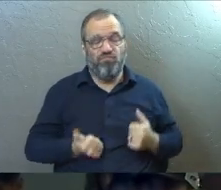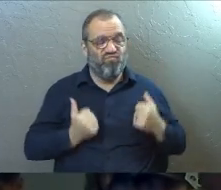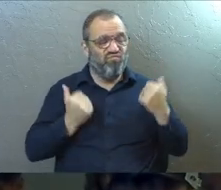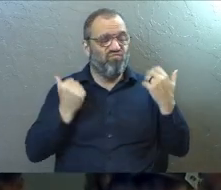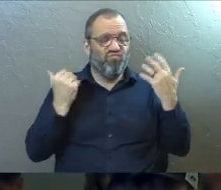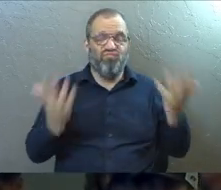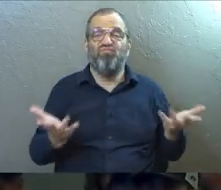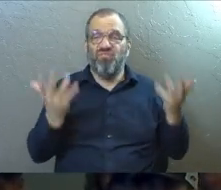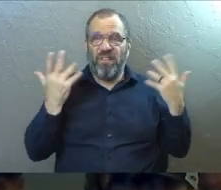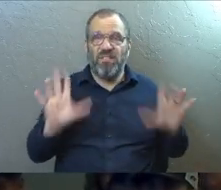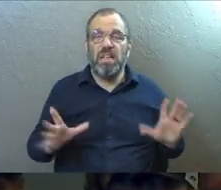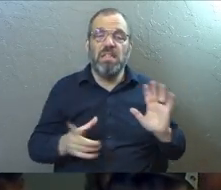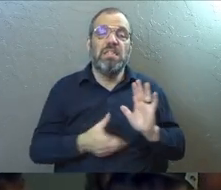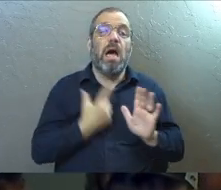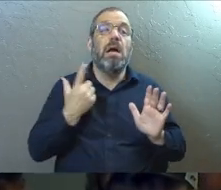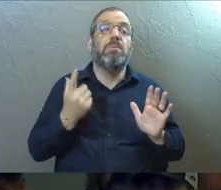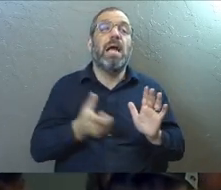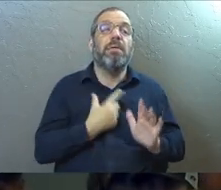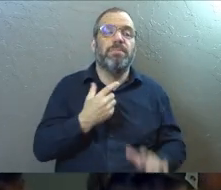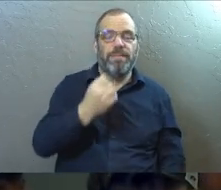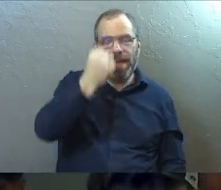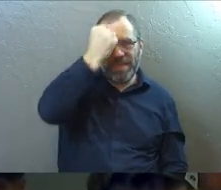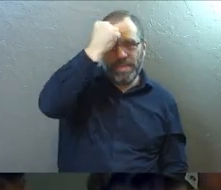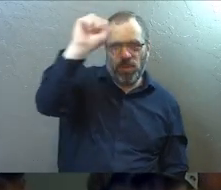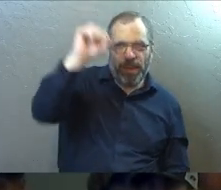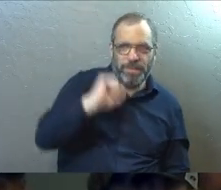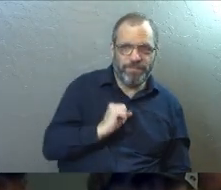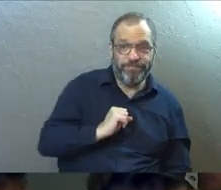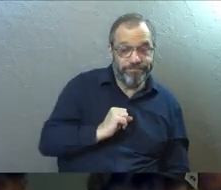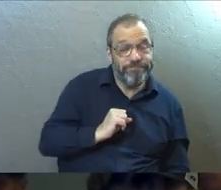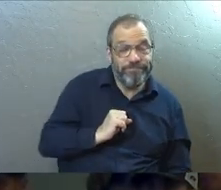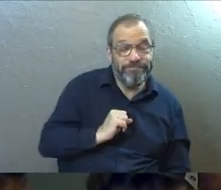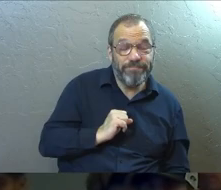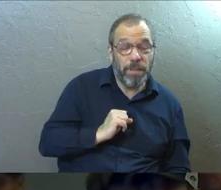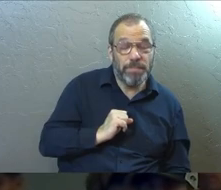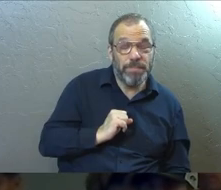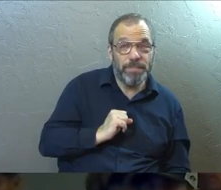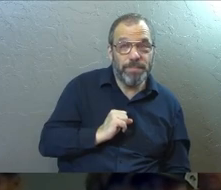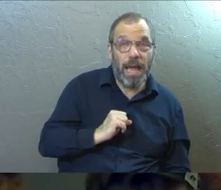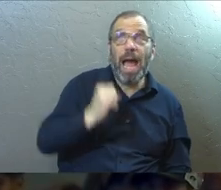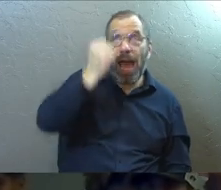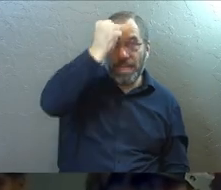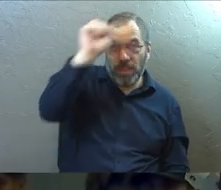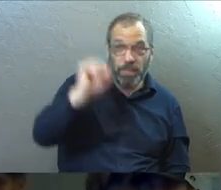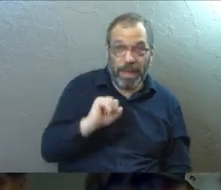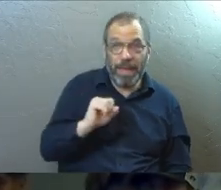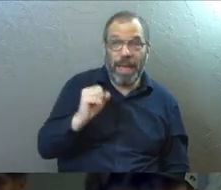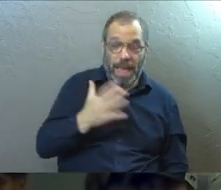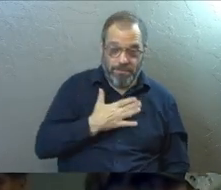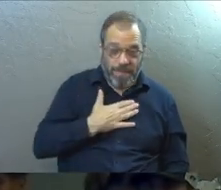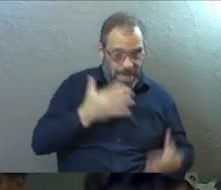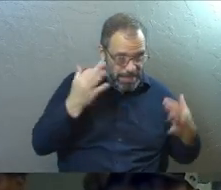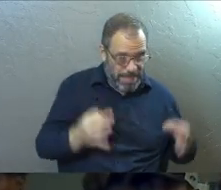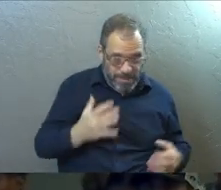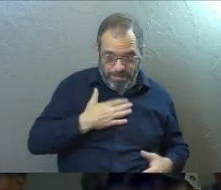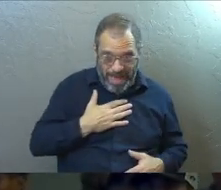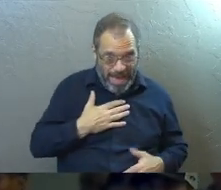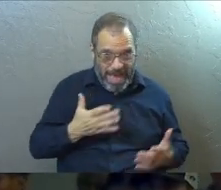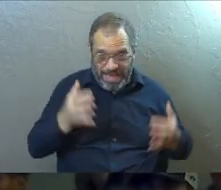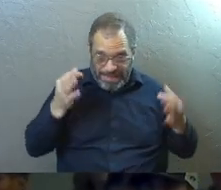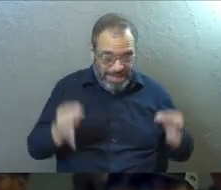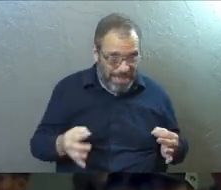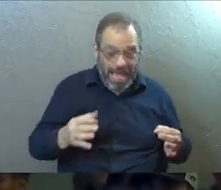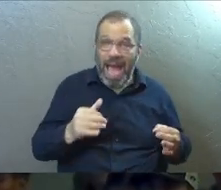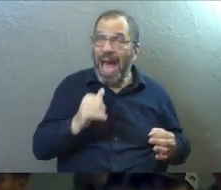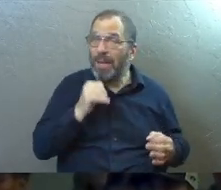to him. And sometimes I disobey. I do. I disobey and I go my own way sometimes in certain decisions.